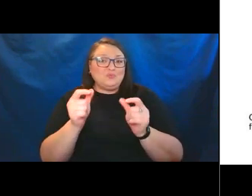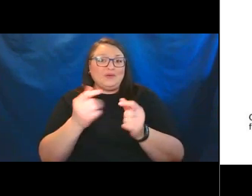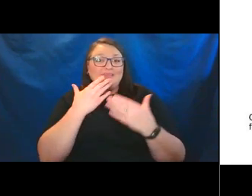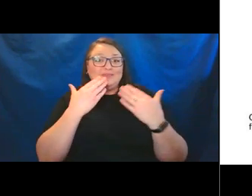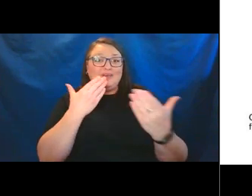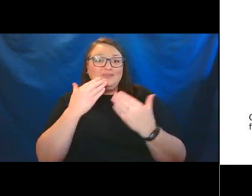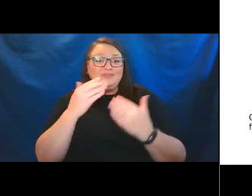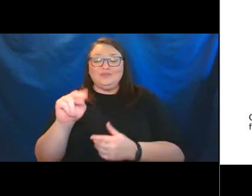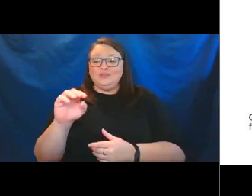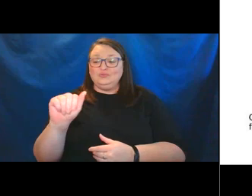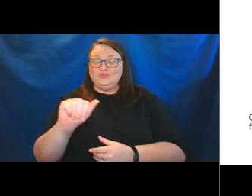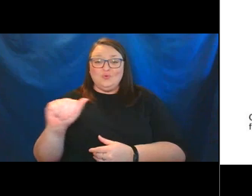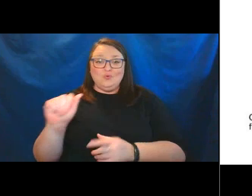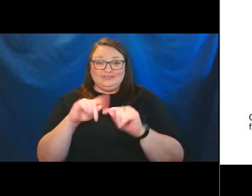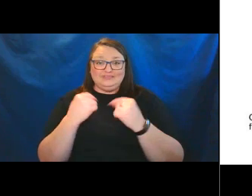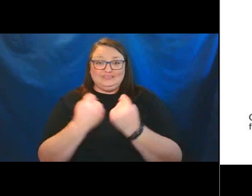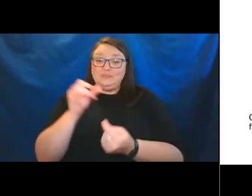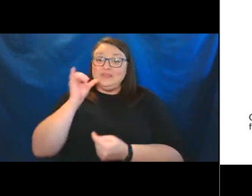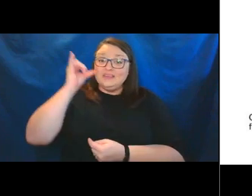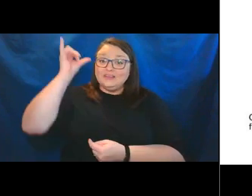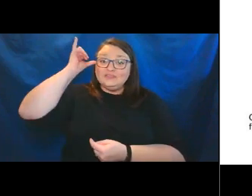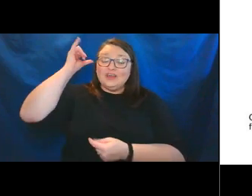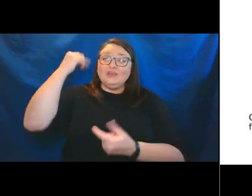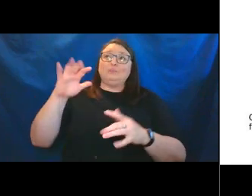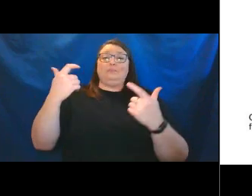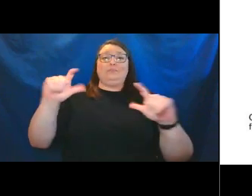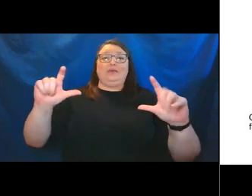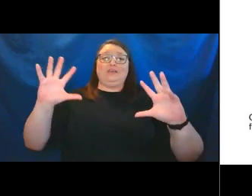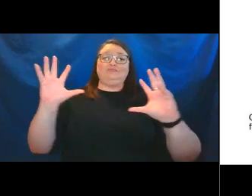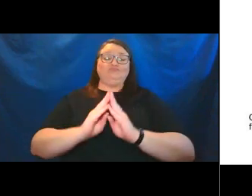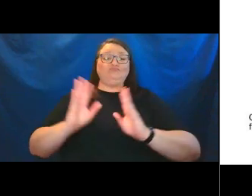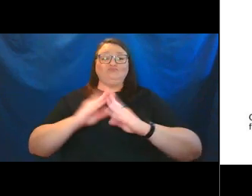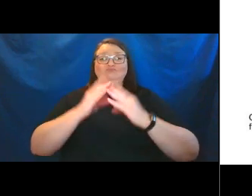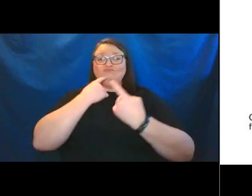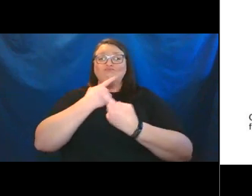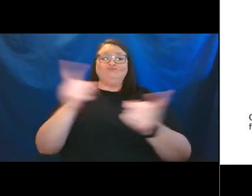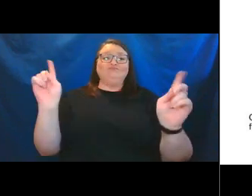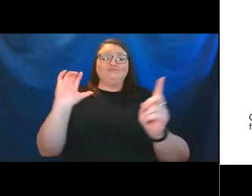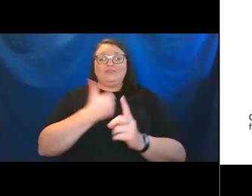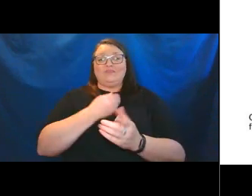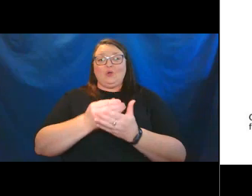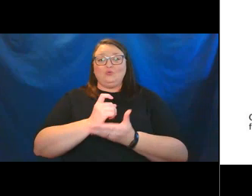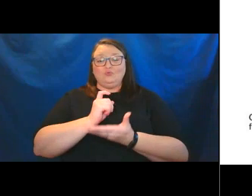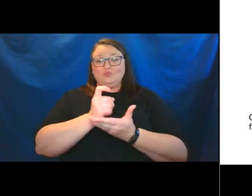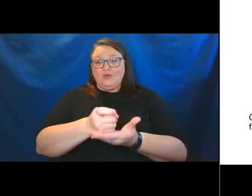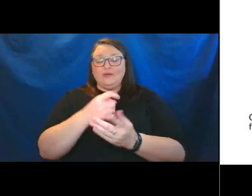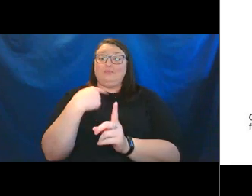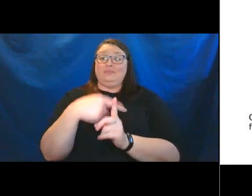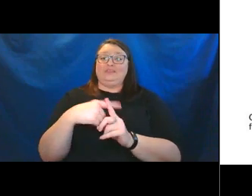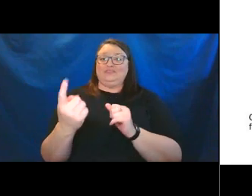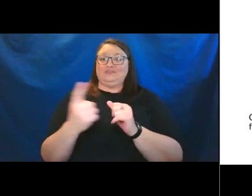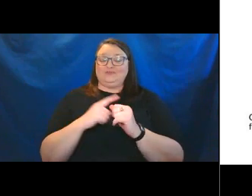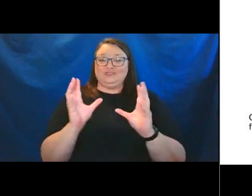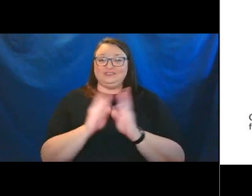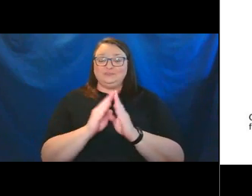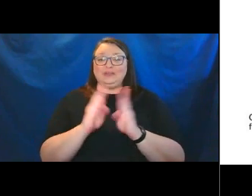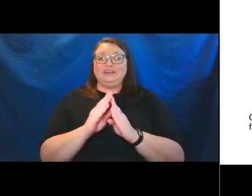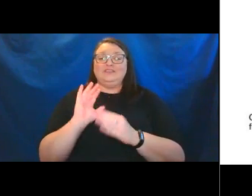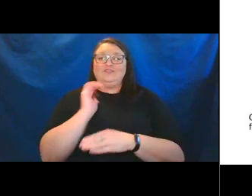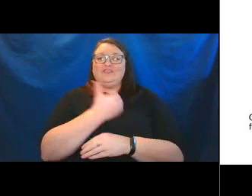team. Yesterday, we had a big press conference announcement of our grant, as well as the first meeting of the